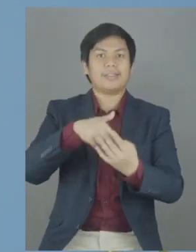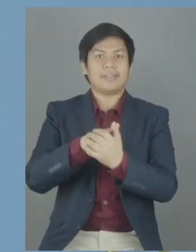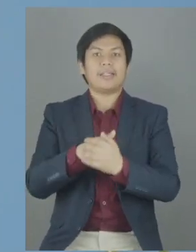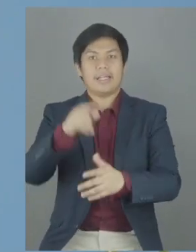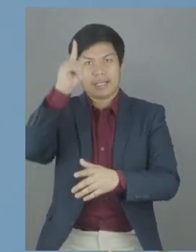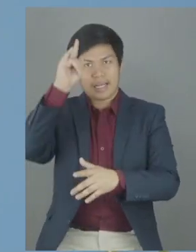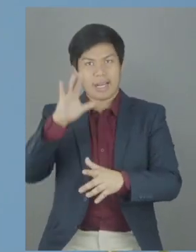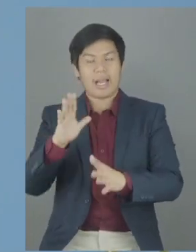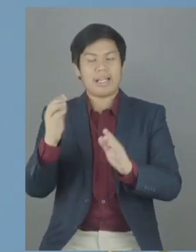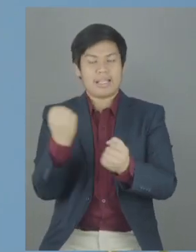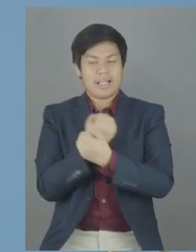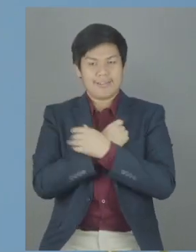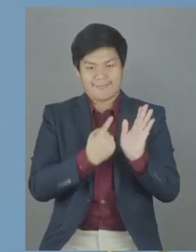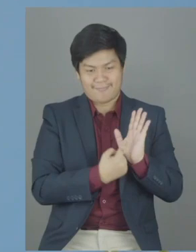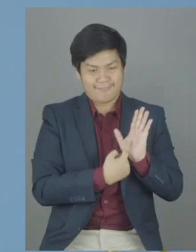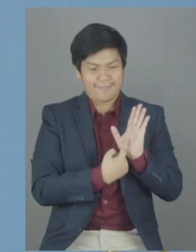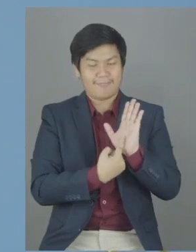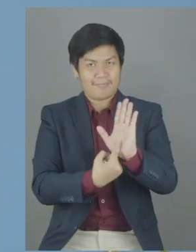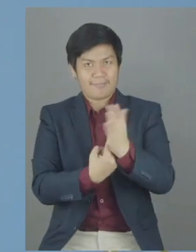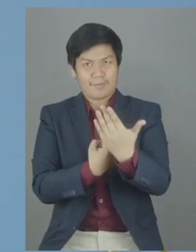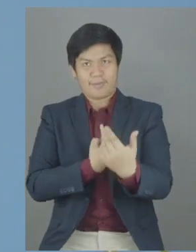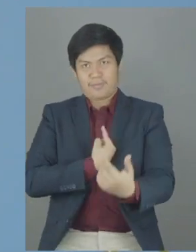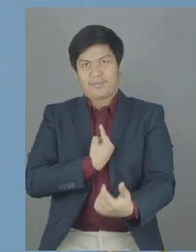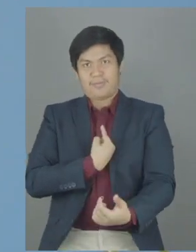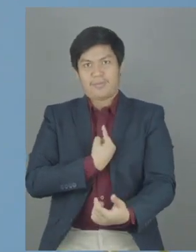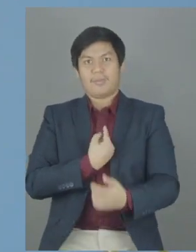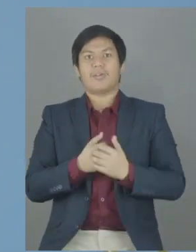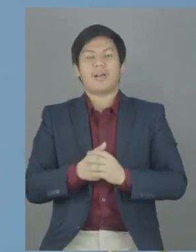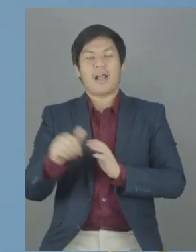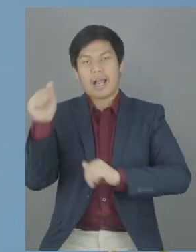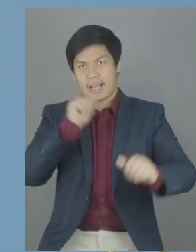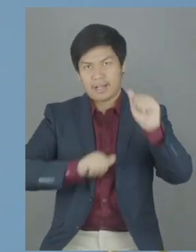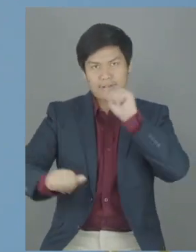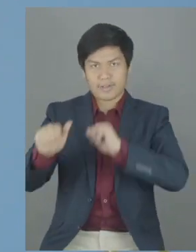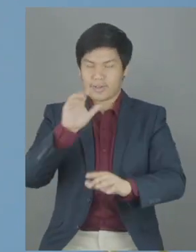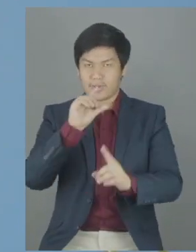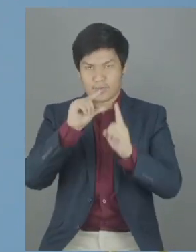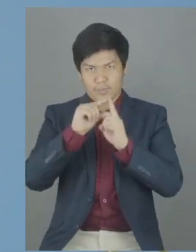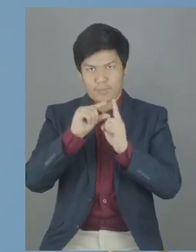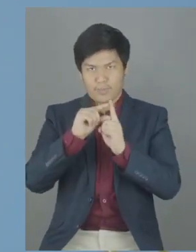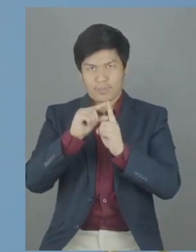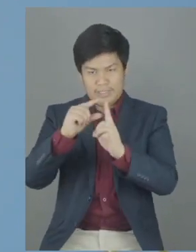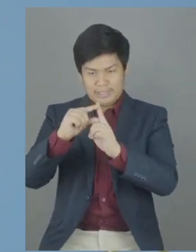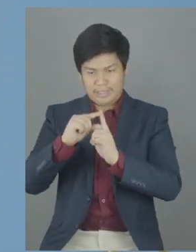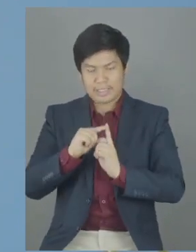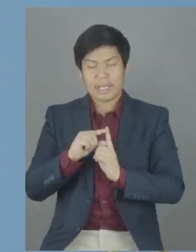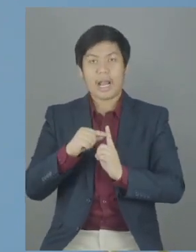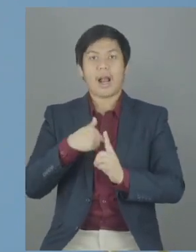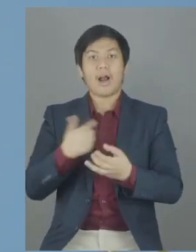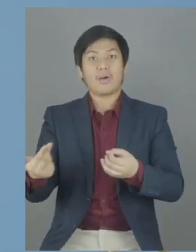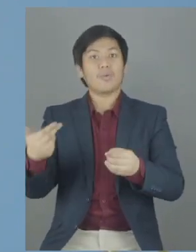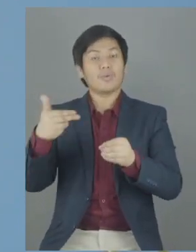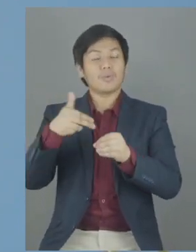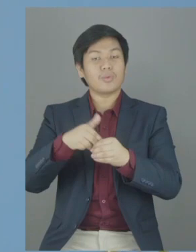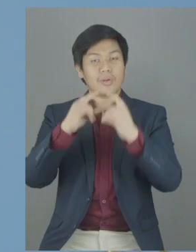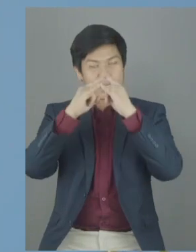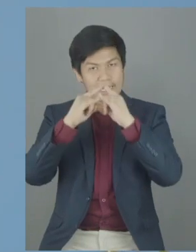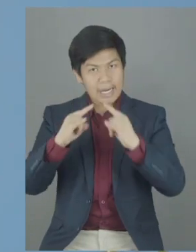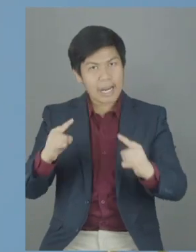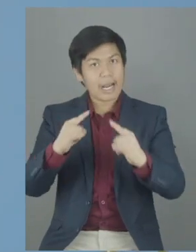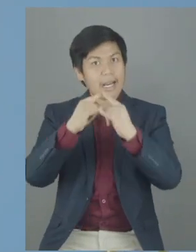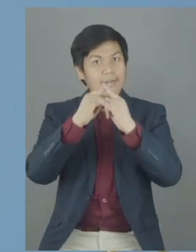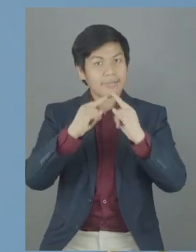love through their words and action. Eventually, I was able to join in high school camps and found